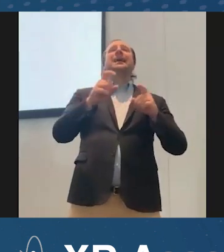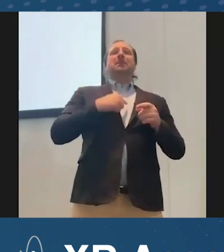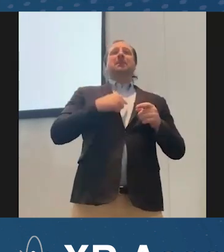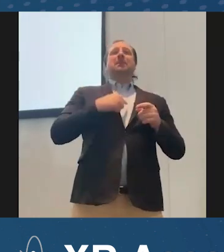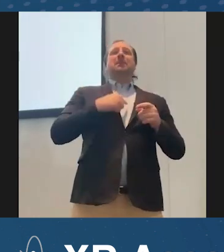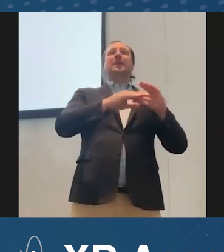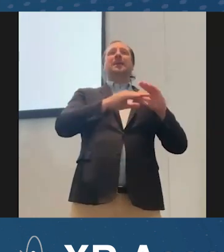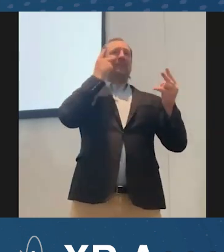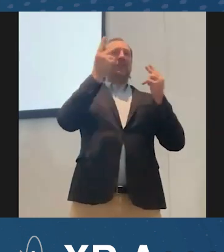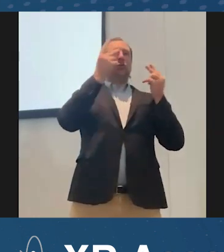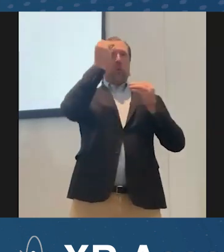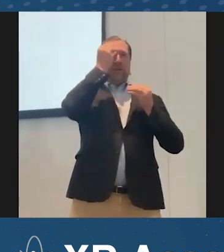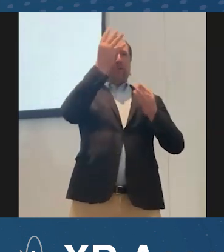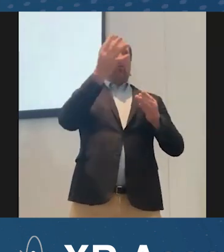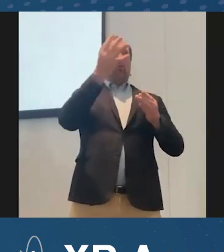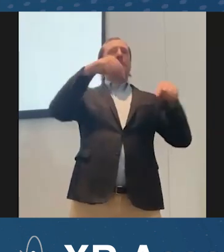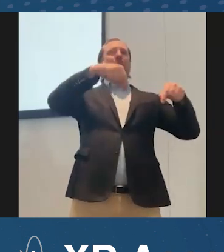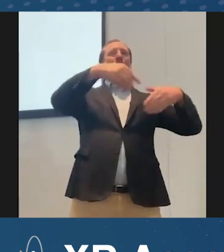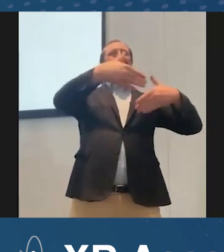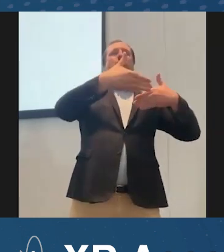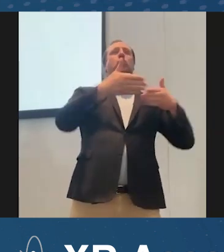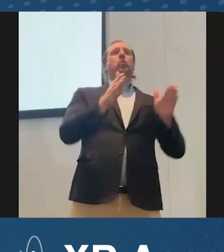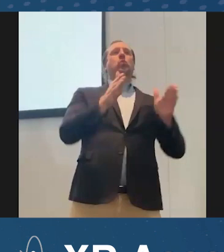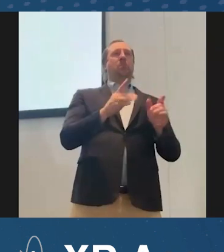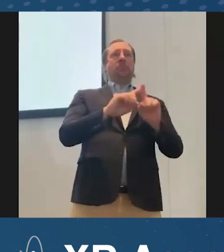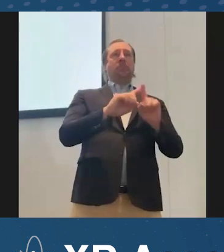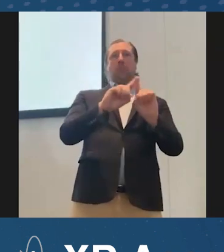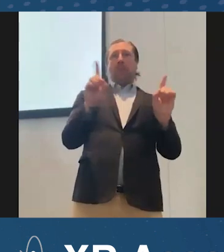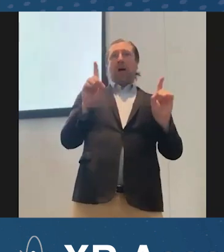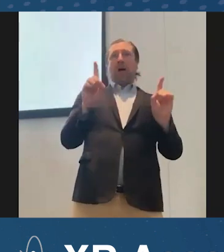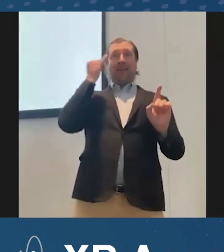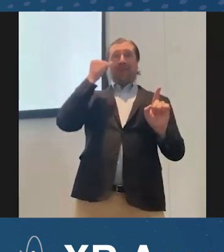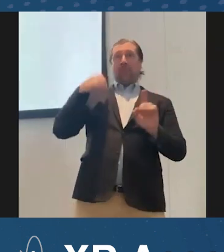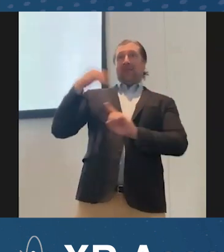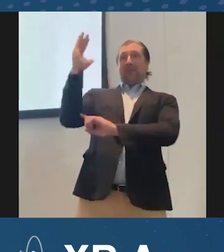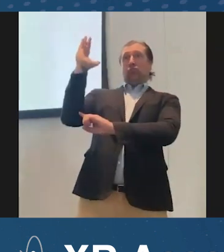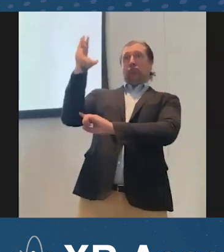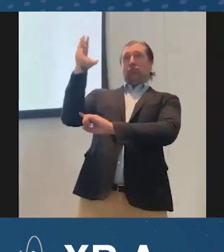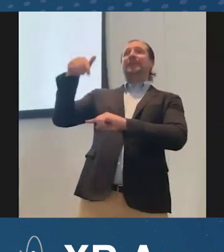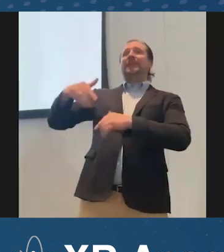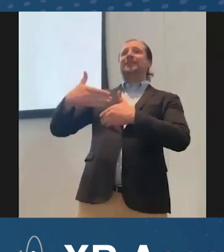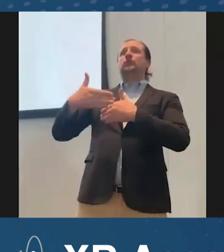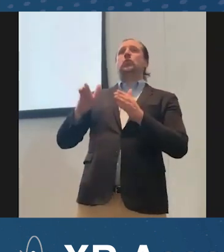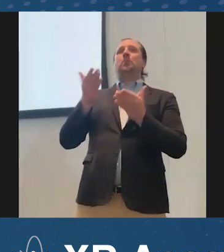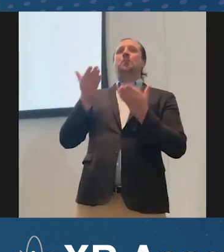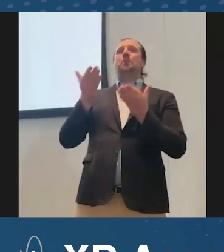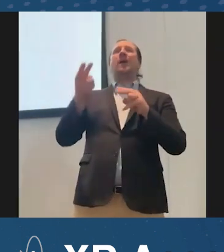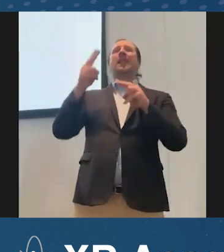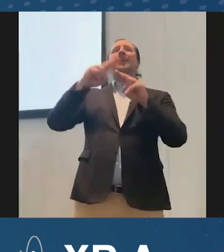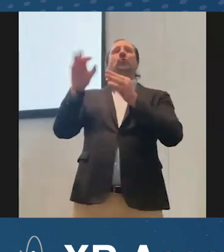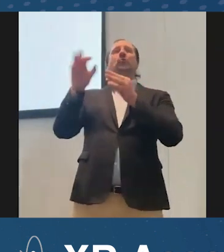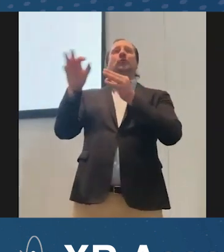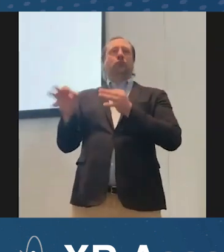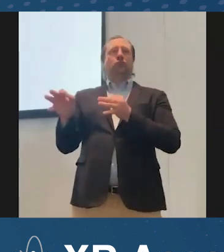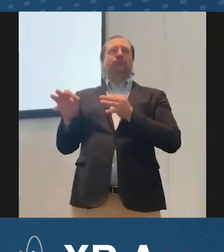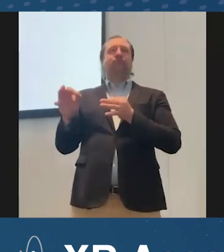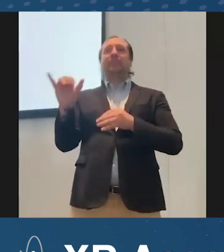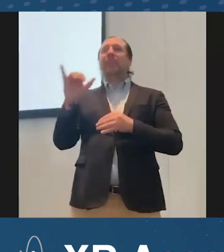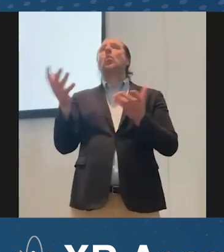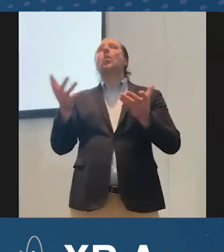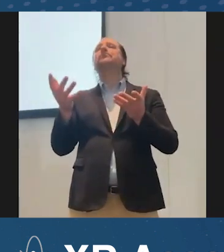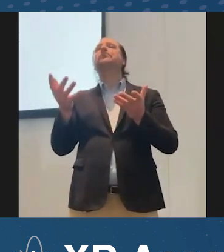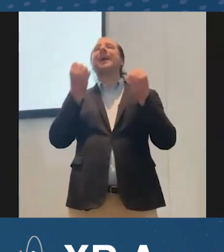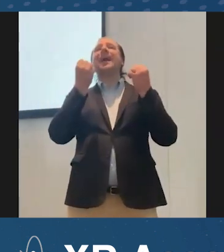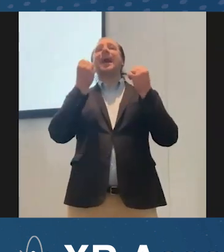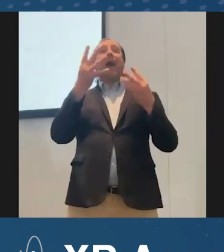in. But if I'm in this room to give a presentation, I might want some additional details, like how